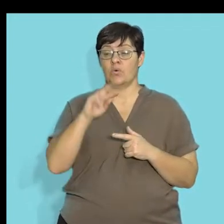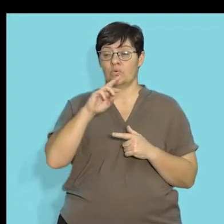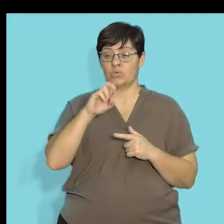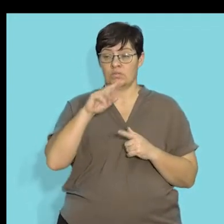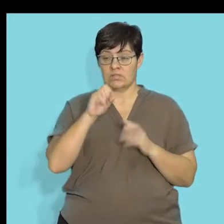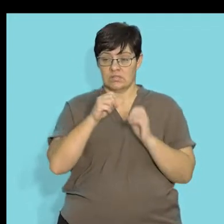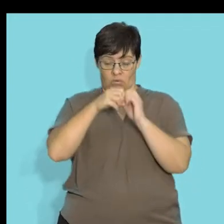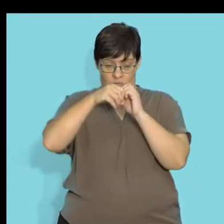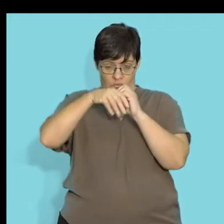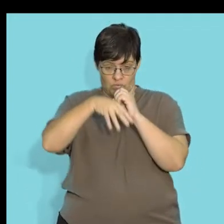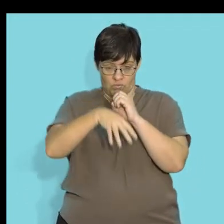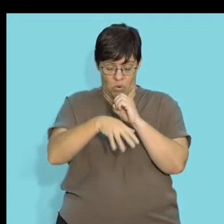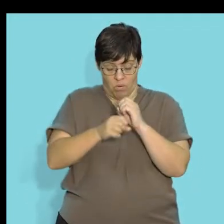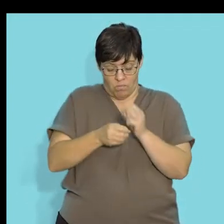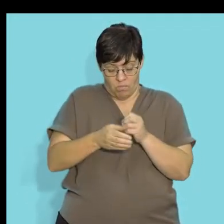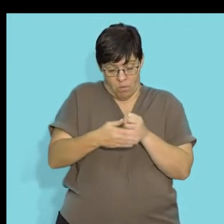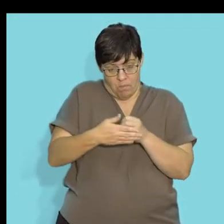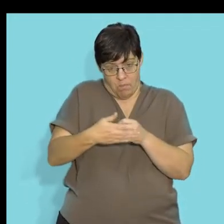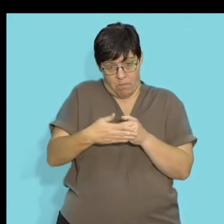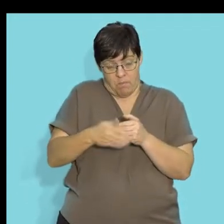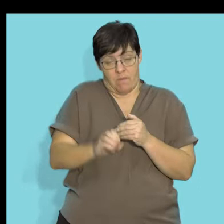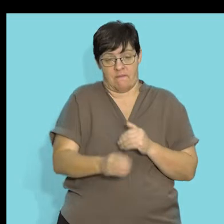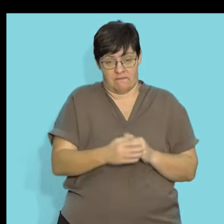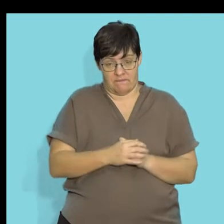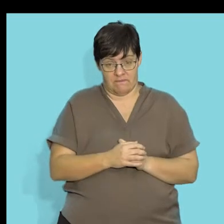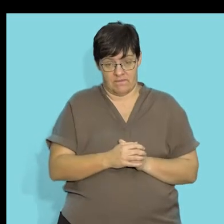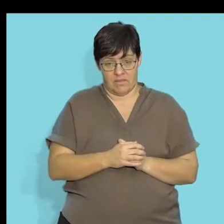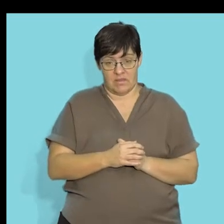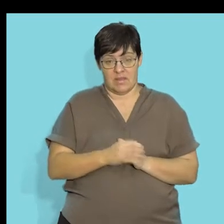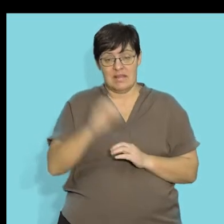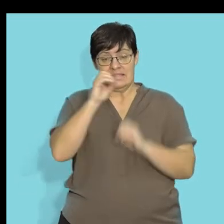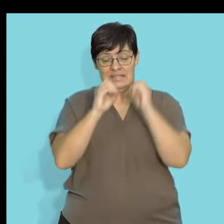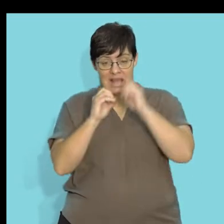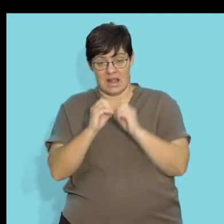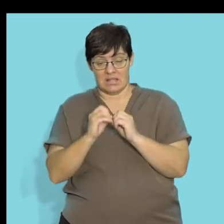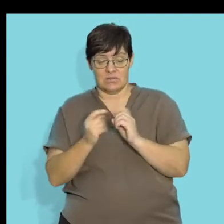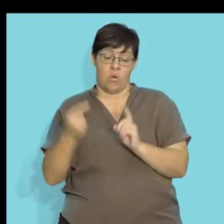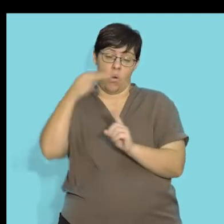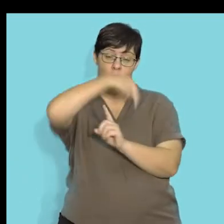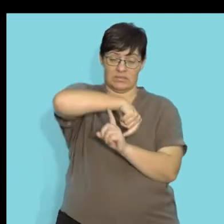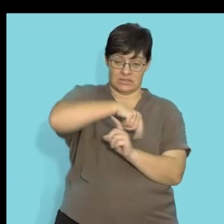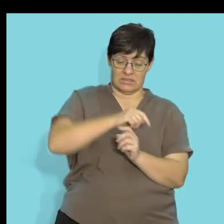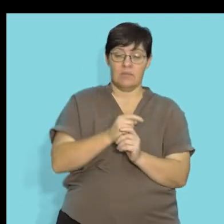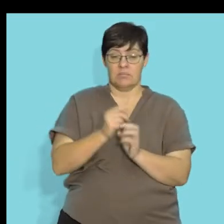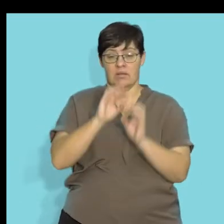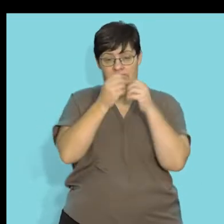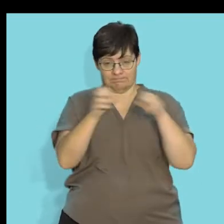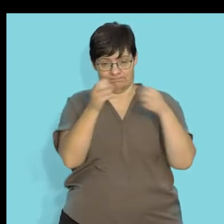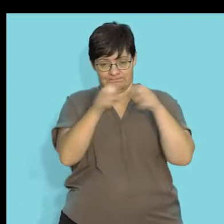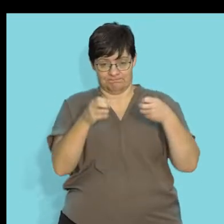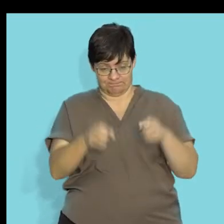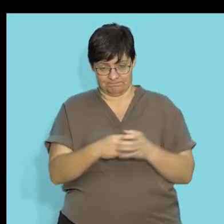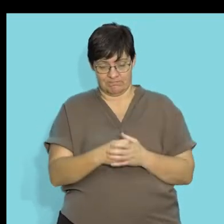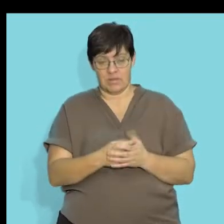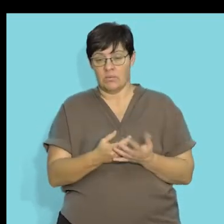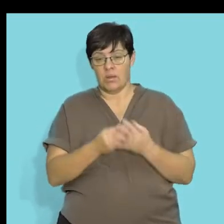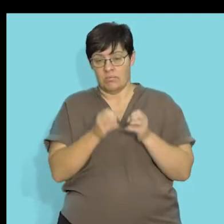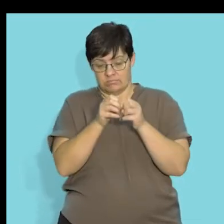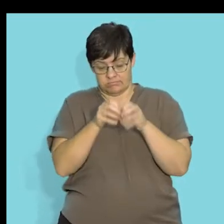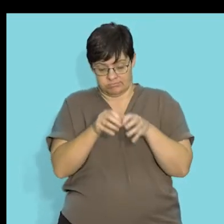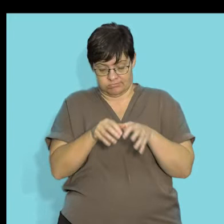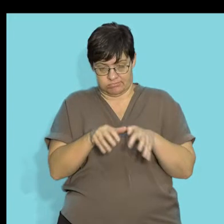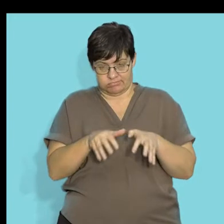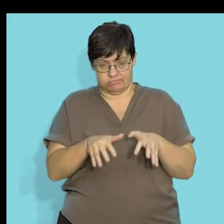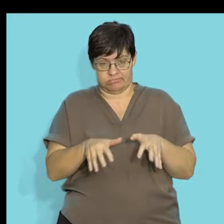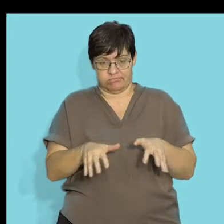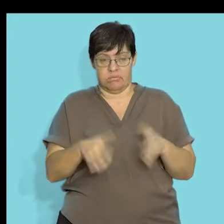elongation in this region. We find that the cells on the upper side of the root then begin to divide, and you'll find